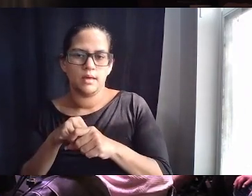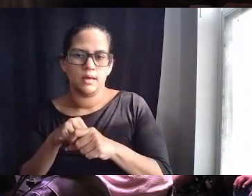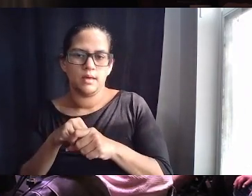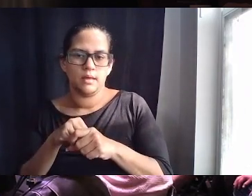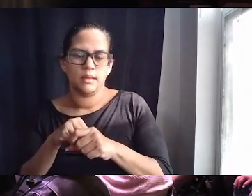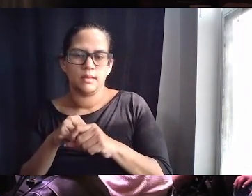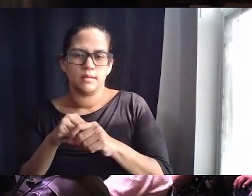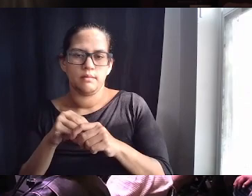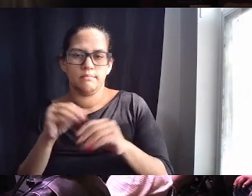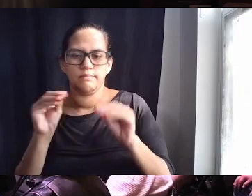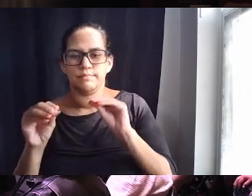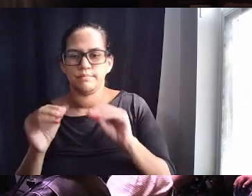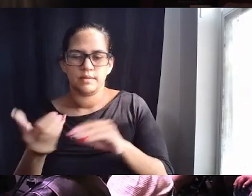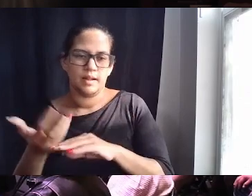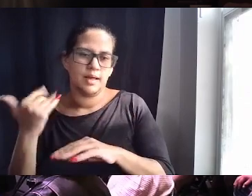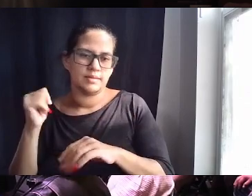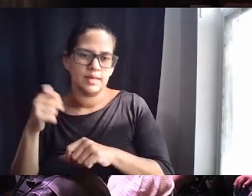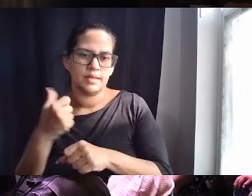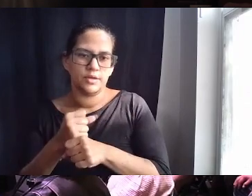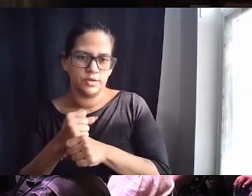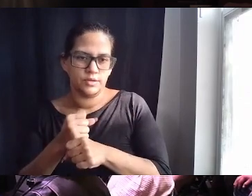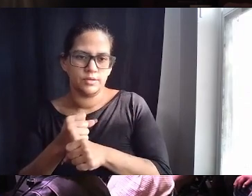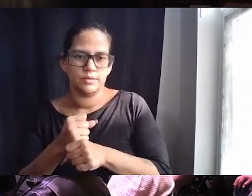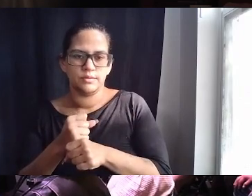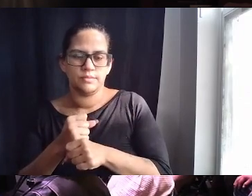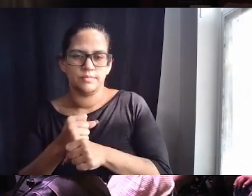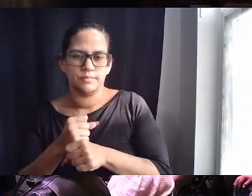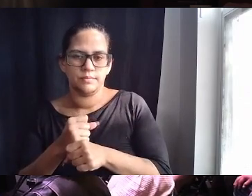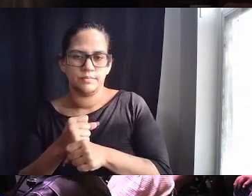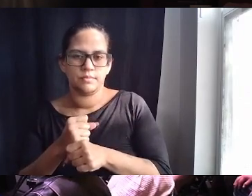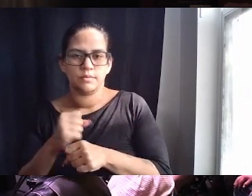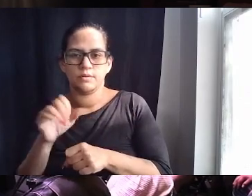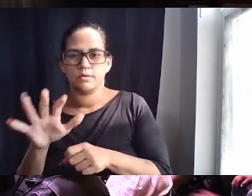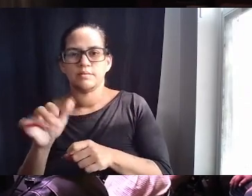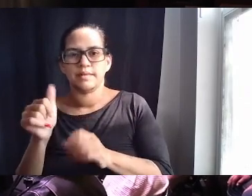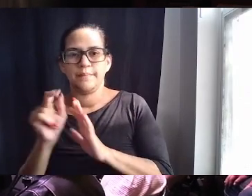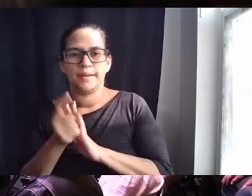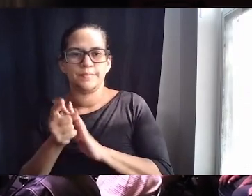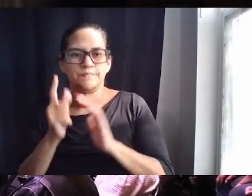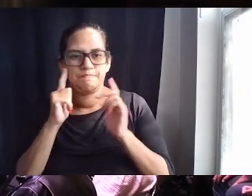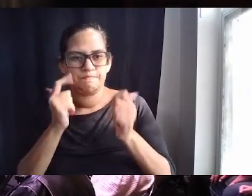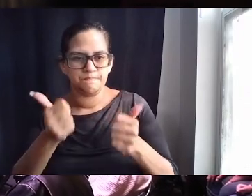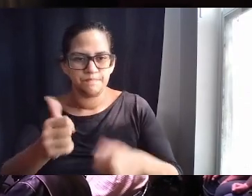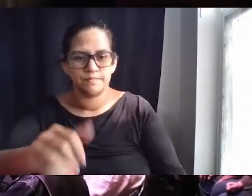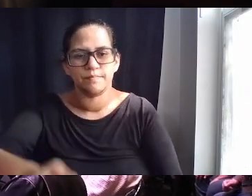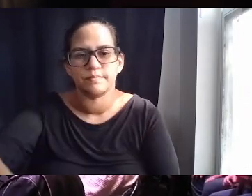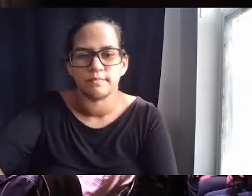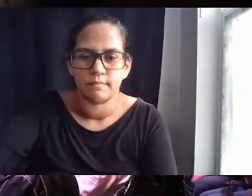years. So this is your 10 minutes. Thank you, Ted.